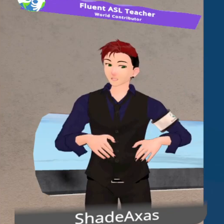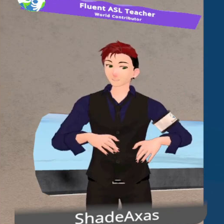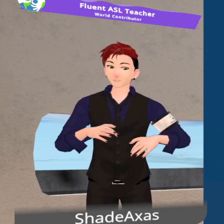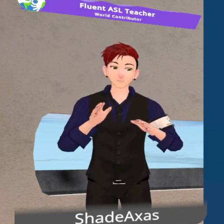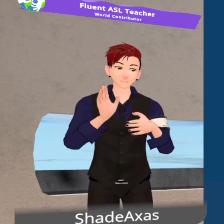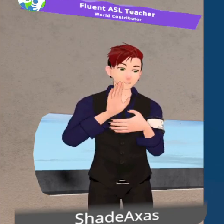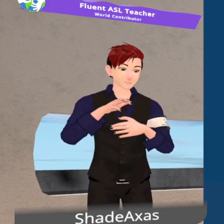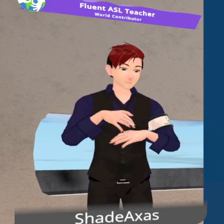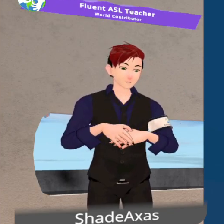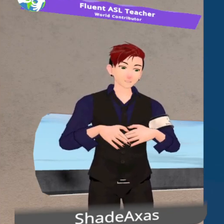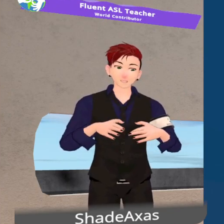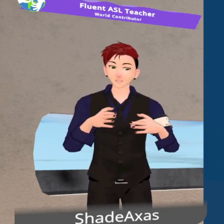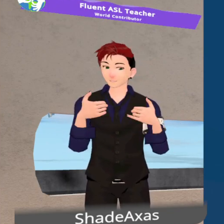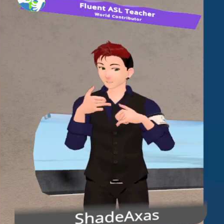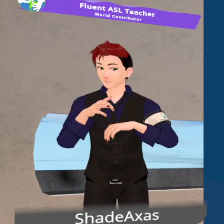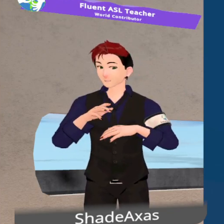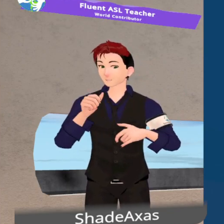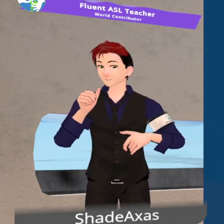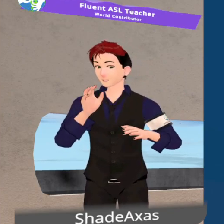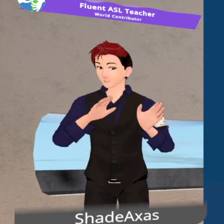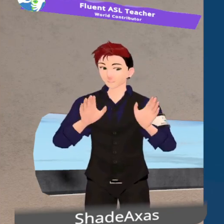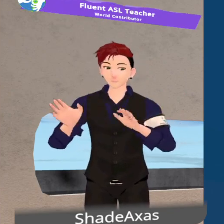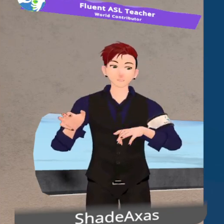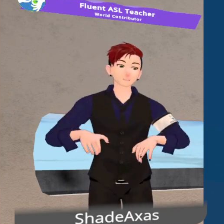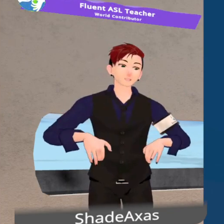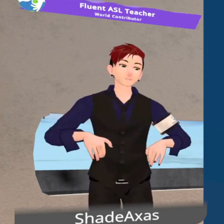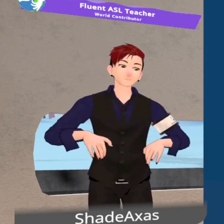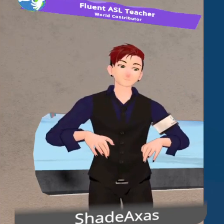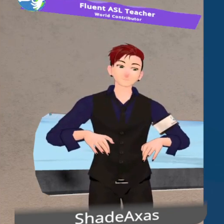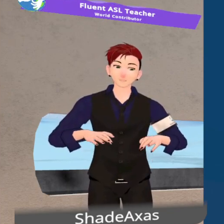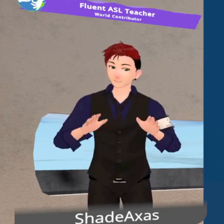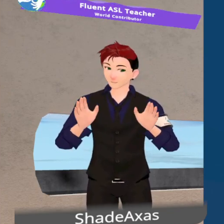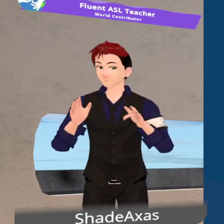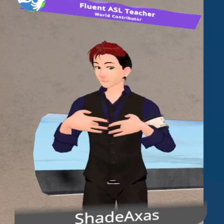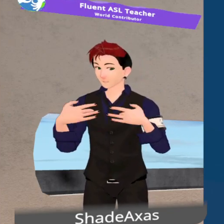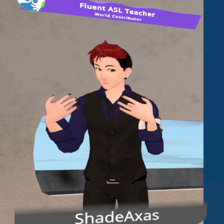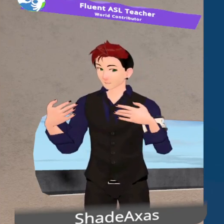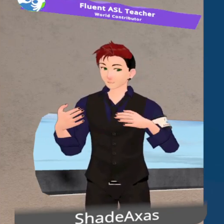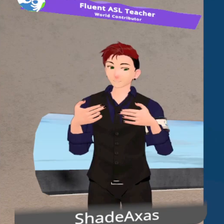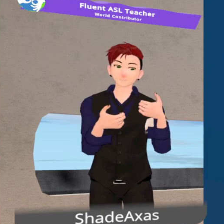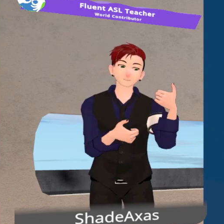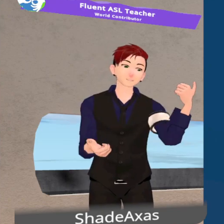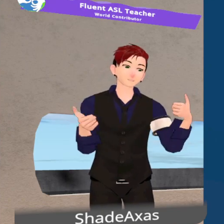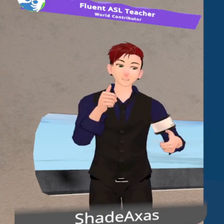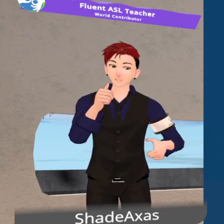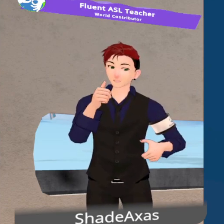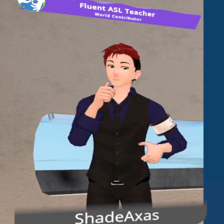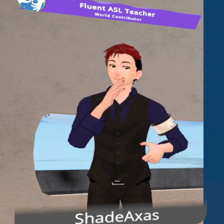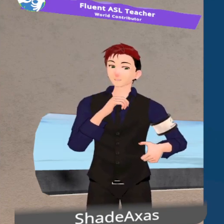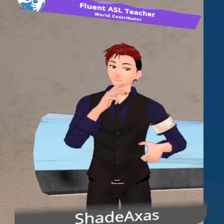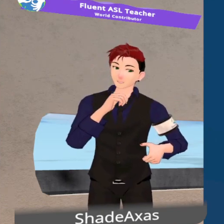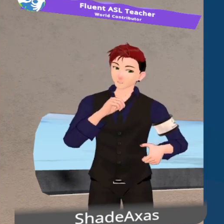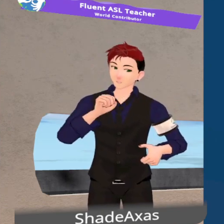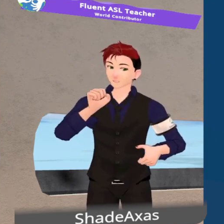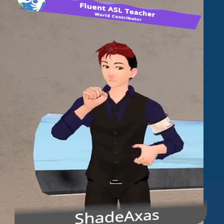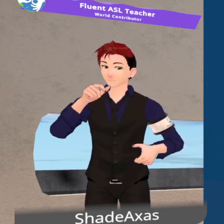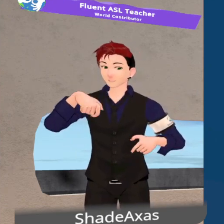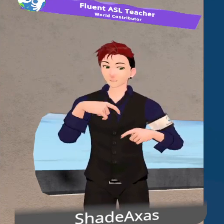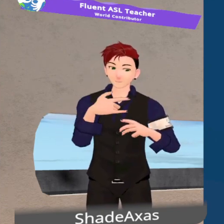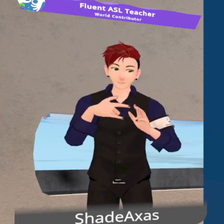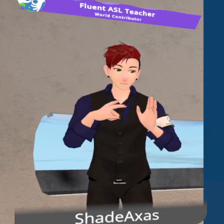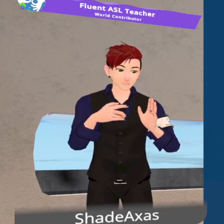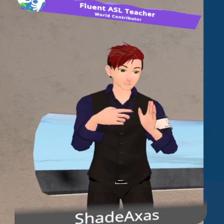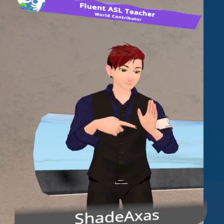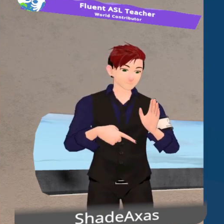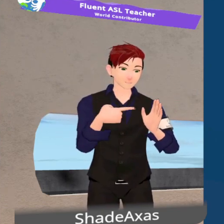teach classes, who do the movie nights, who do game nights, blah, blah, blah. All different events. And then we have, above them, we have orange. We